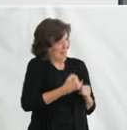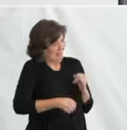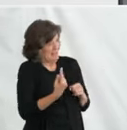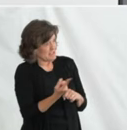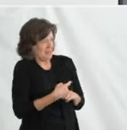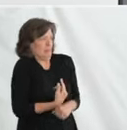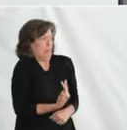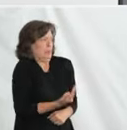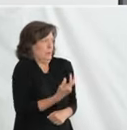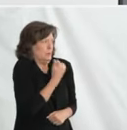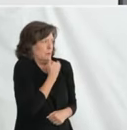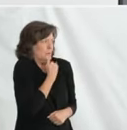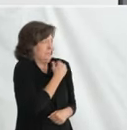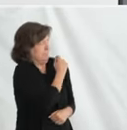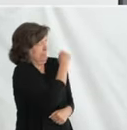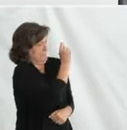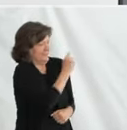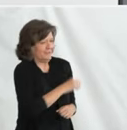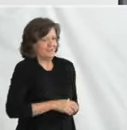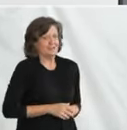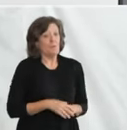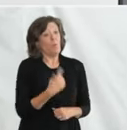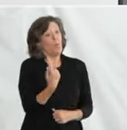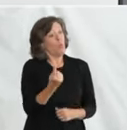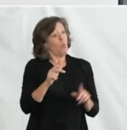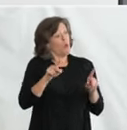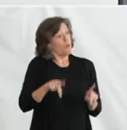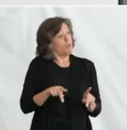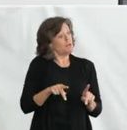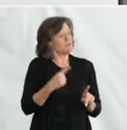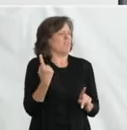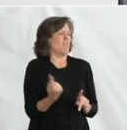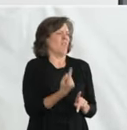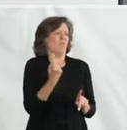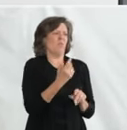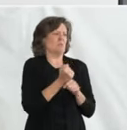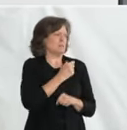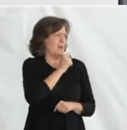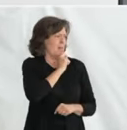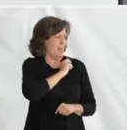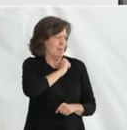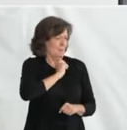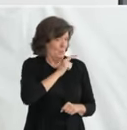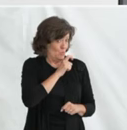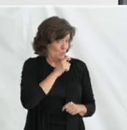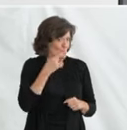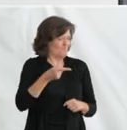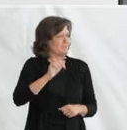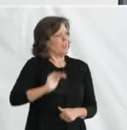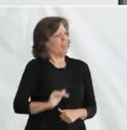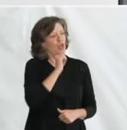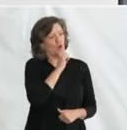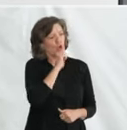About the only person who consistently got a lollipop was a little girl named Alicia Snitch.